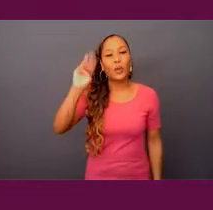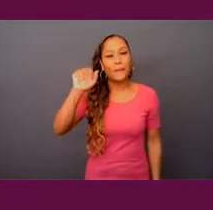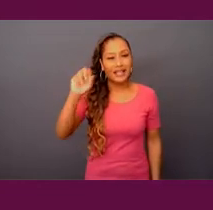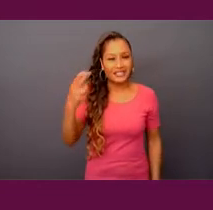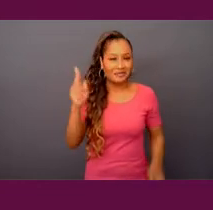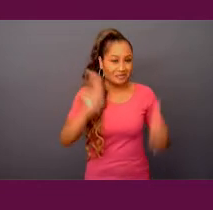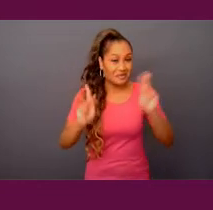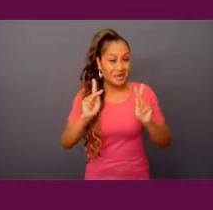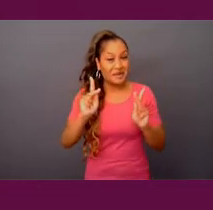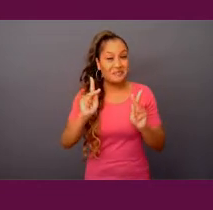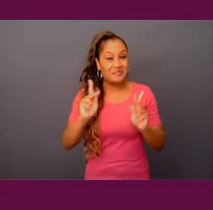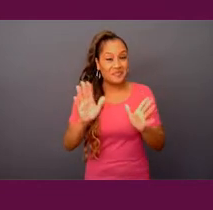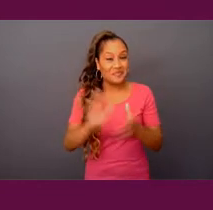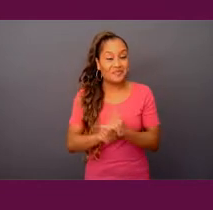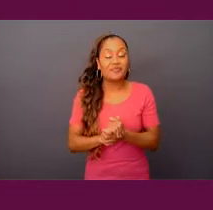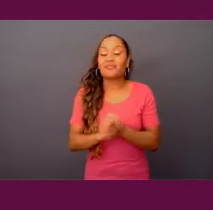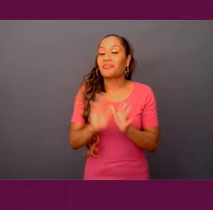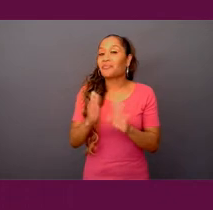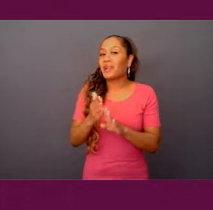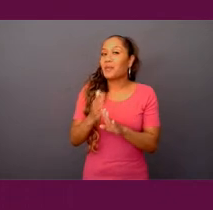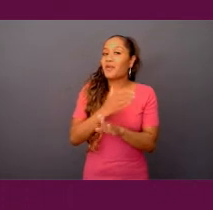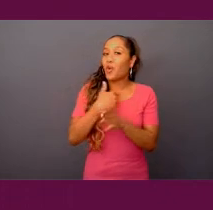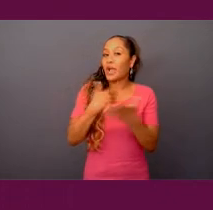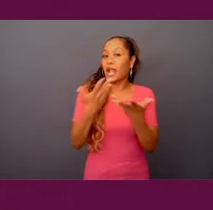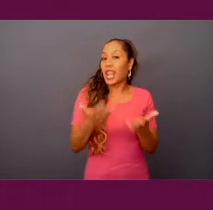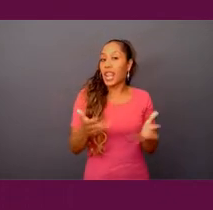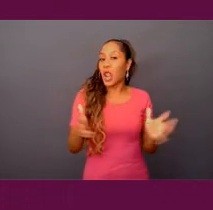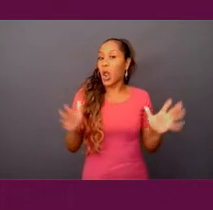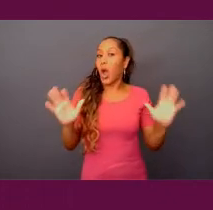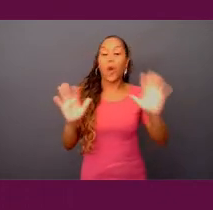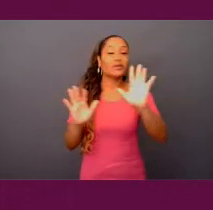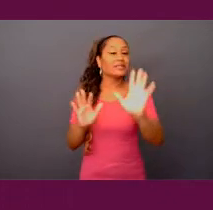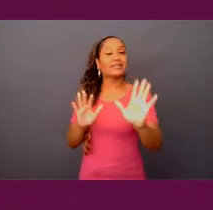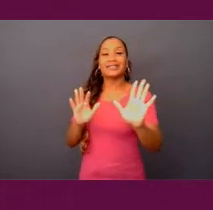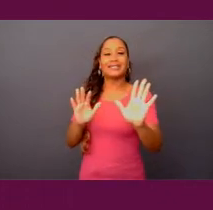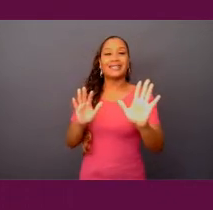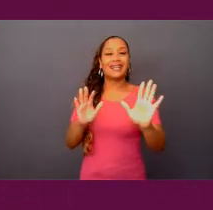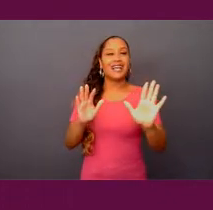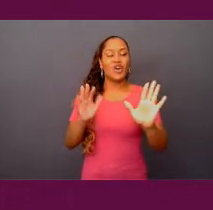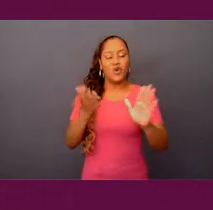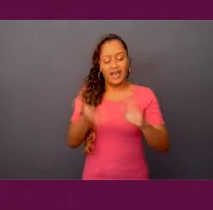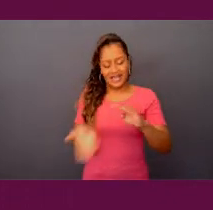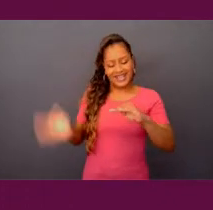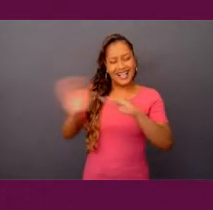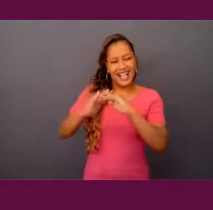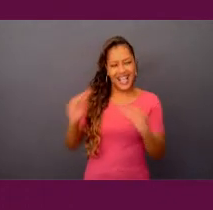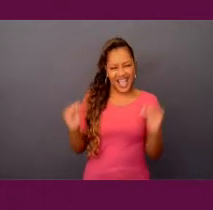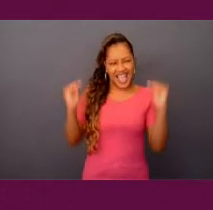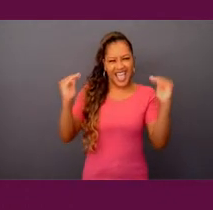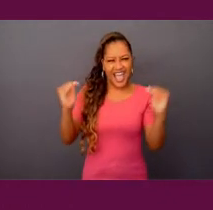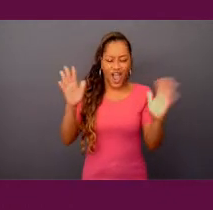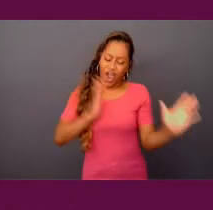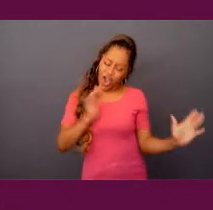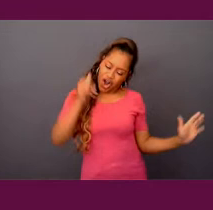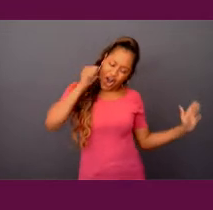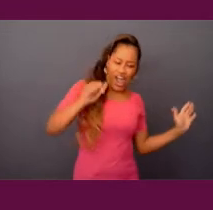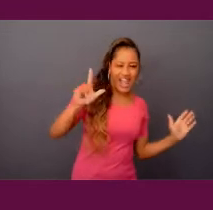Now, before we close, we're going to take it up a notch with our girl,